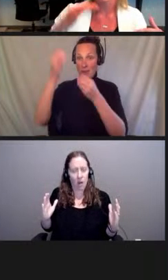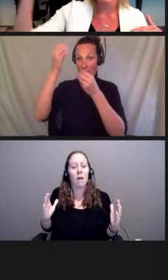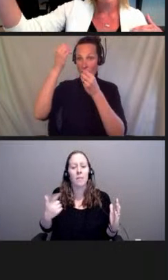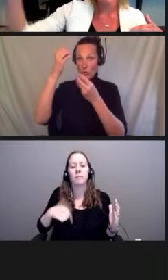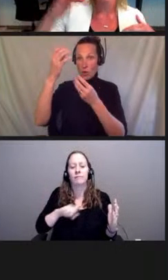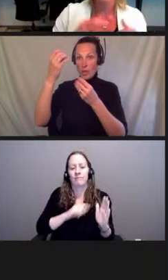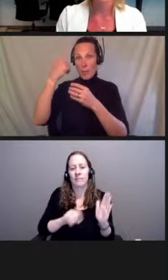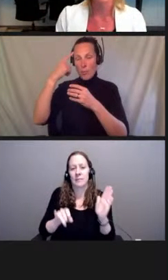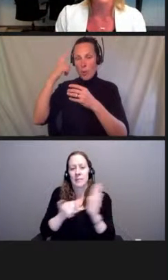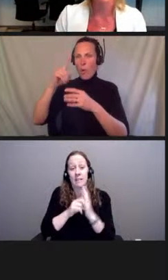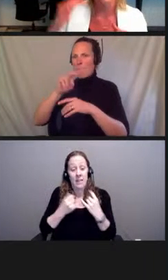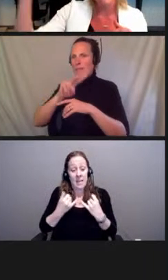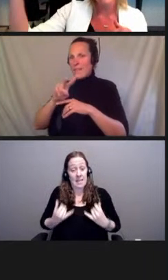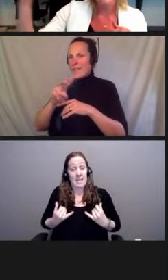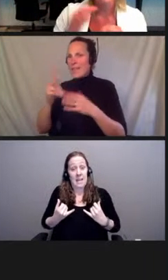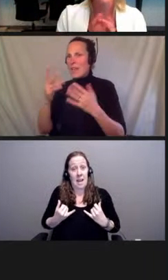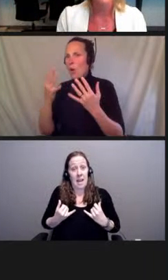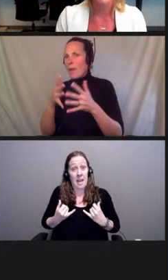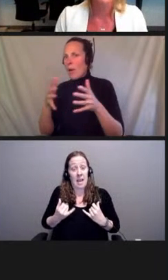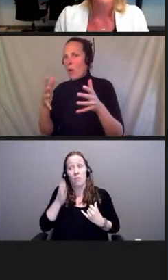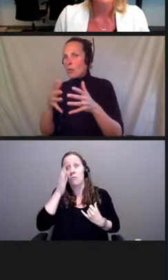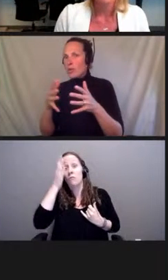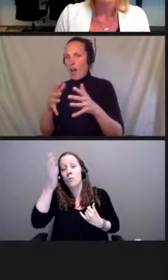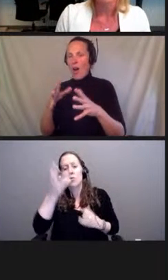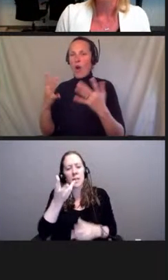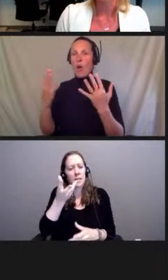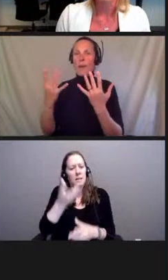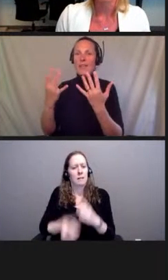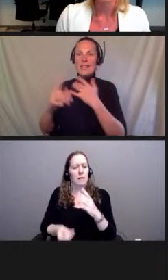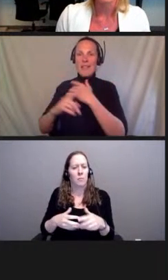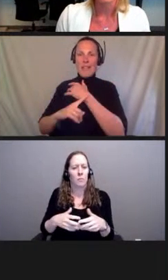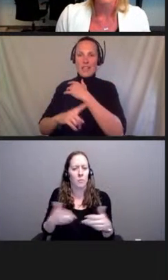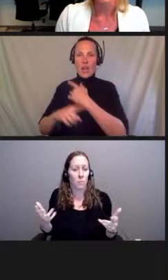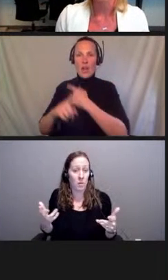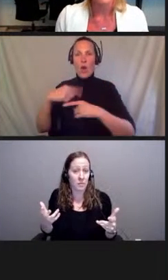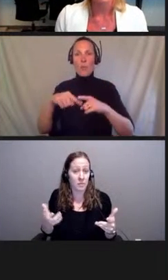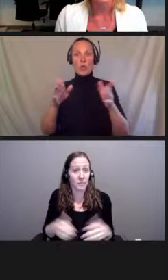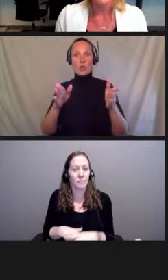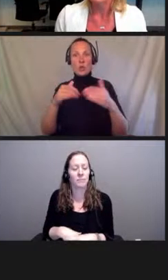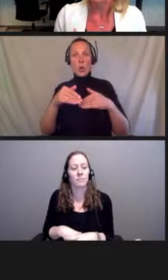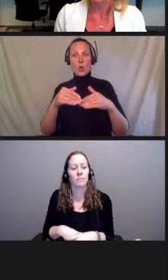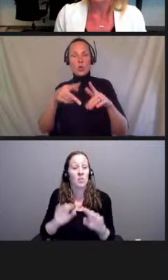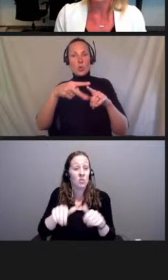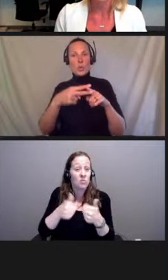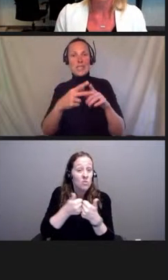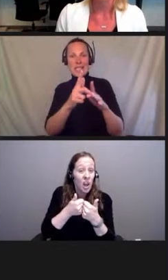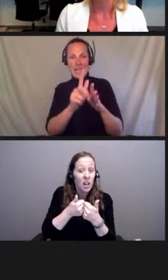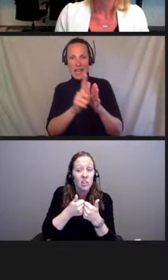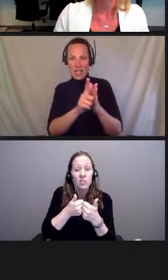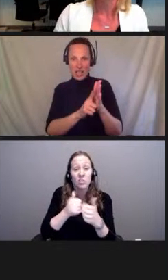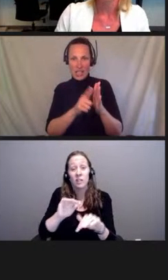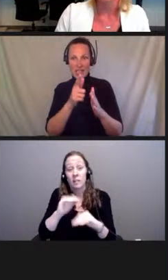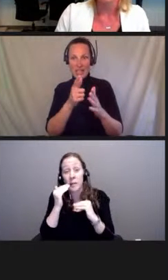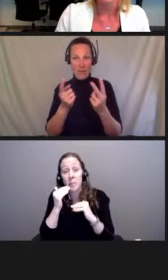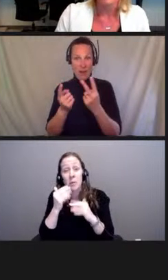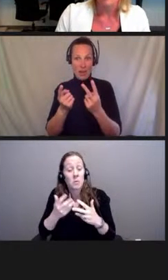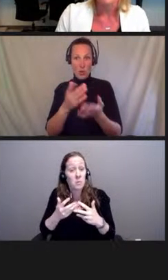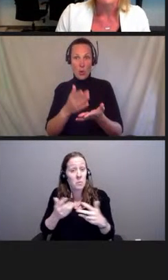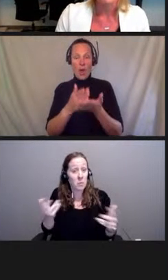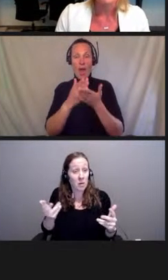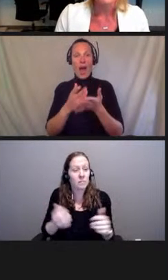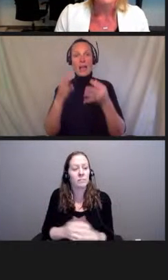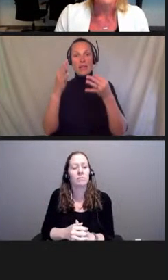we are today, where we want to be and need to be in the future, what some of the core challenges and constraints would be, and some of the